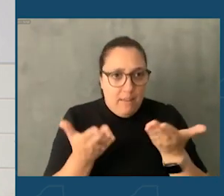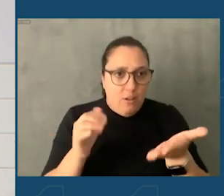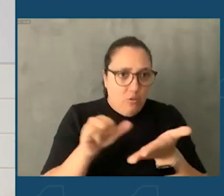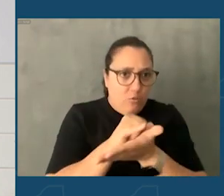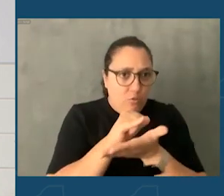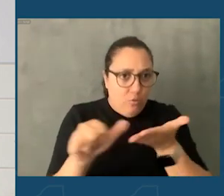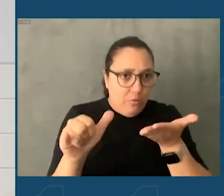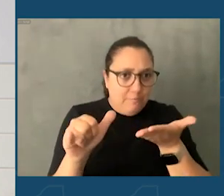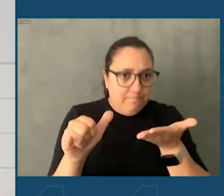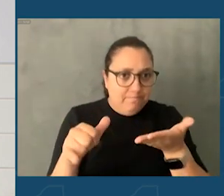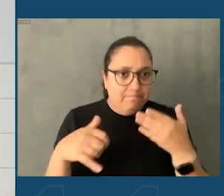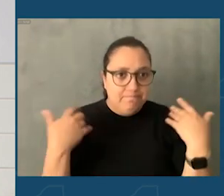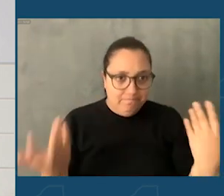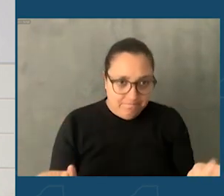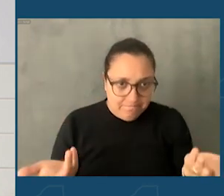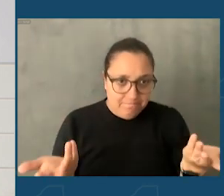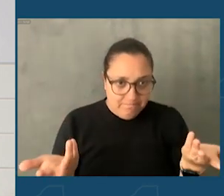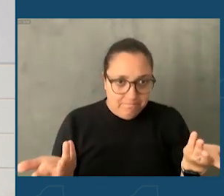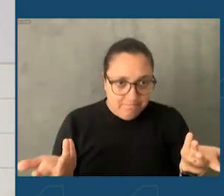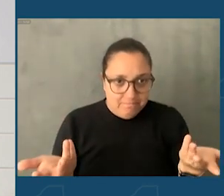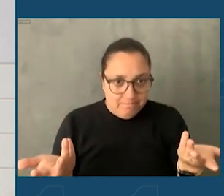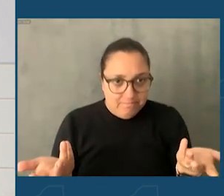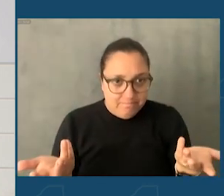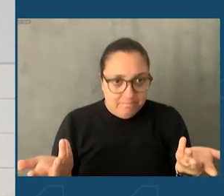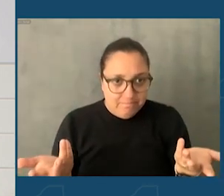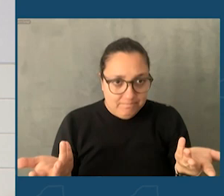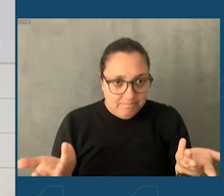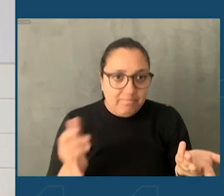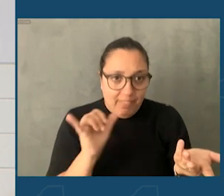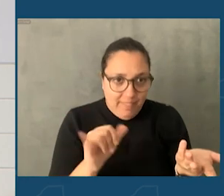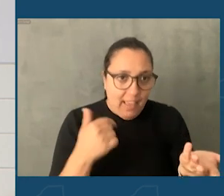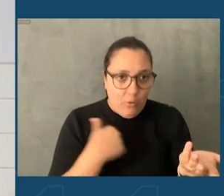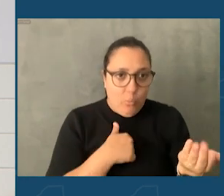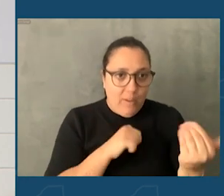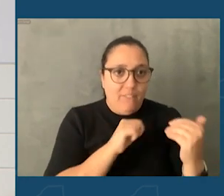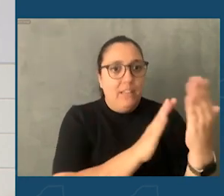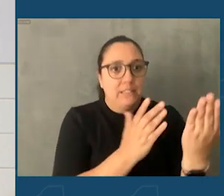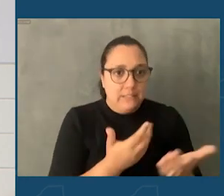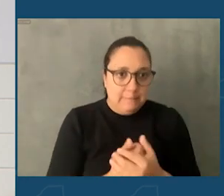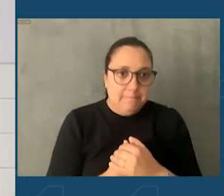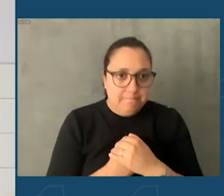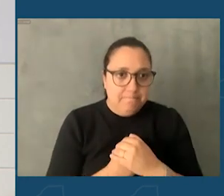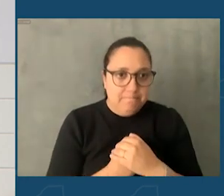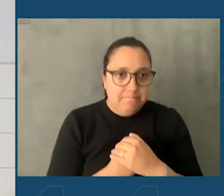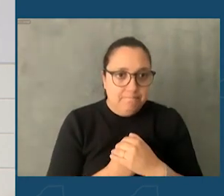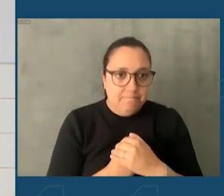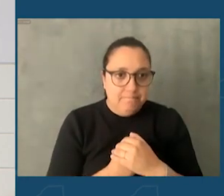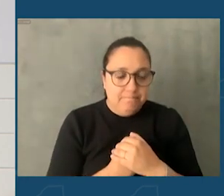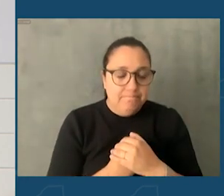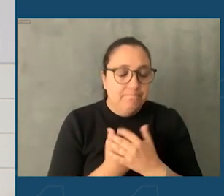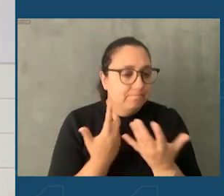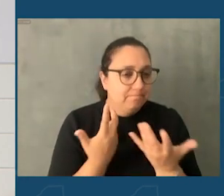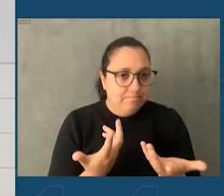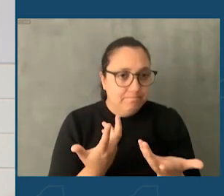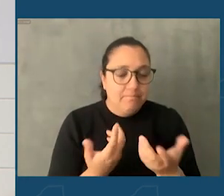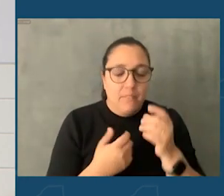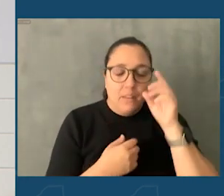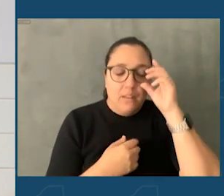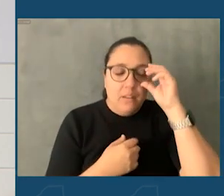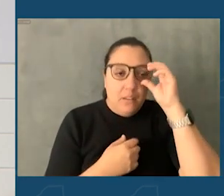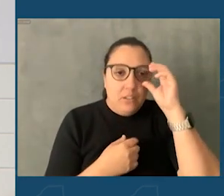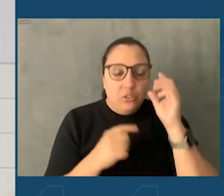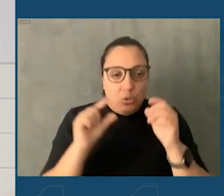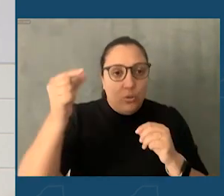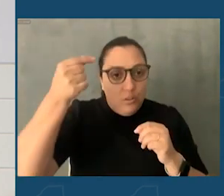This is what we are up against. This is a symbol of our nation. As the governor alluded to, the lady